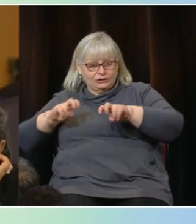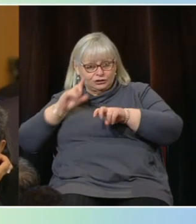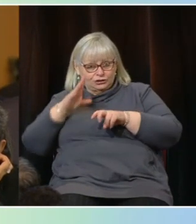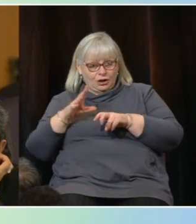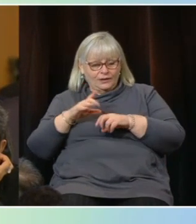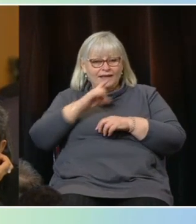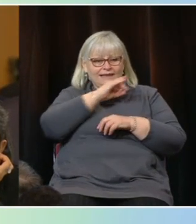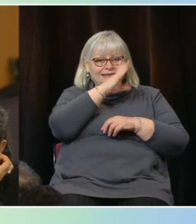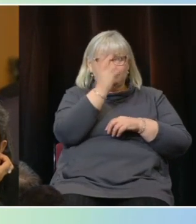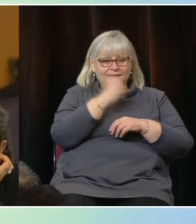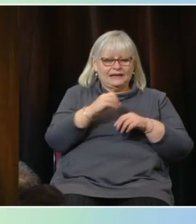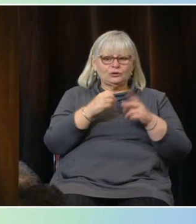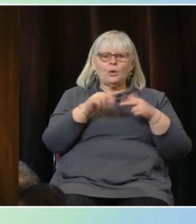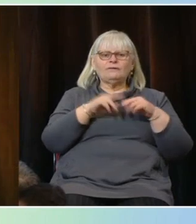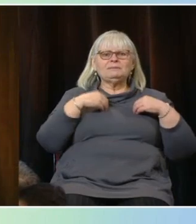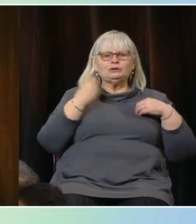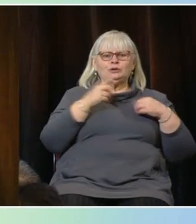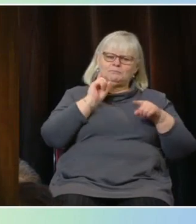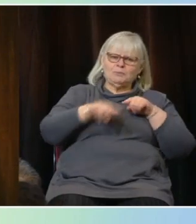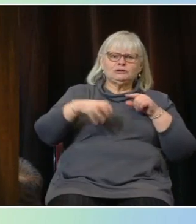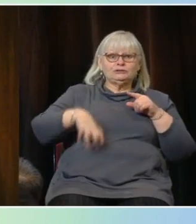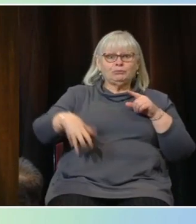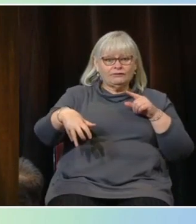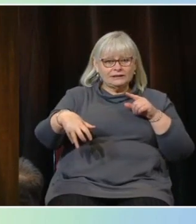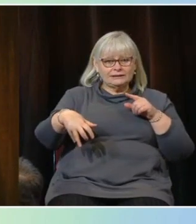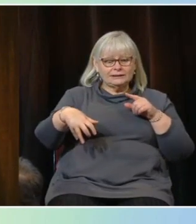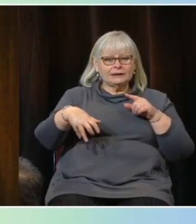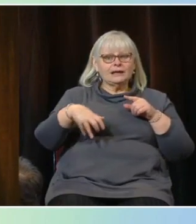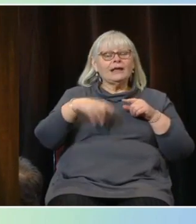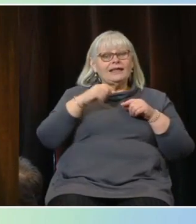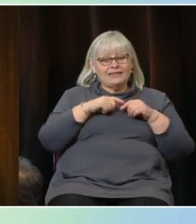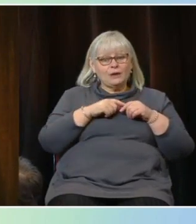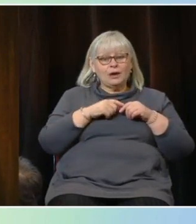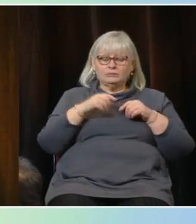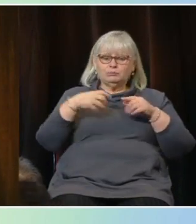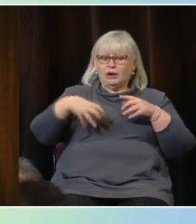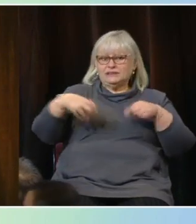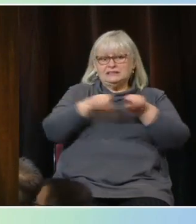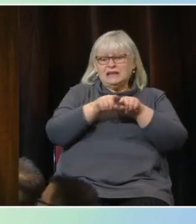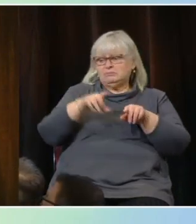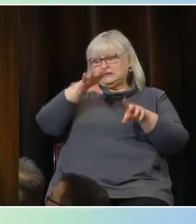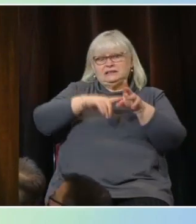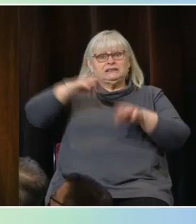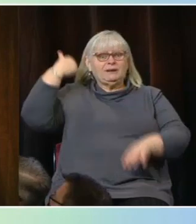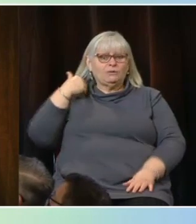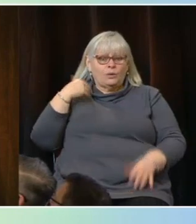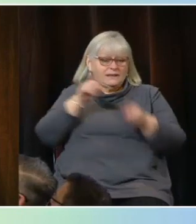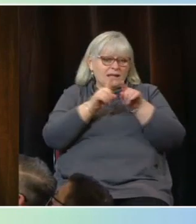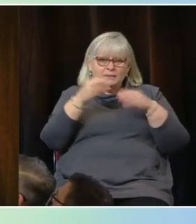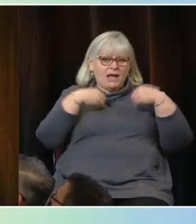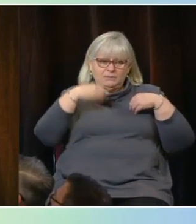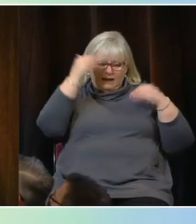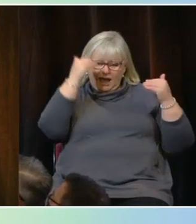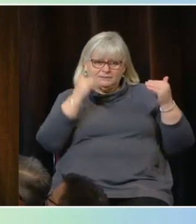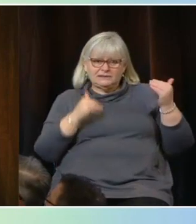most profitable firms in 2015 almost one-third were also amongst the most profitable a decade earlier Australia's